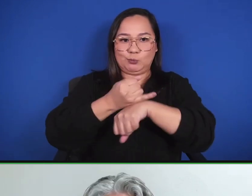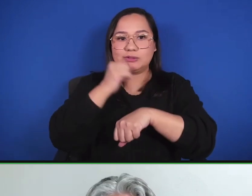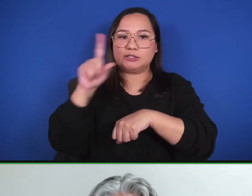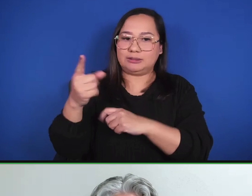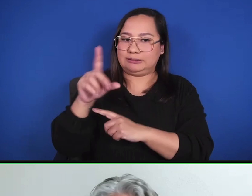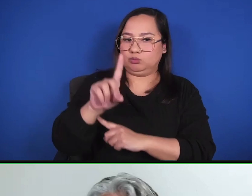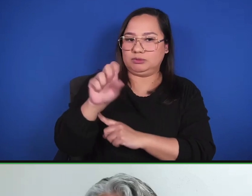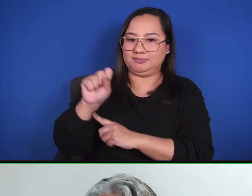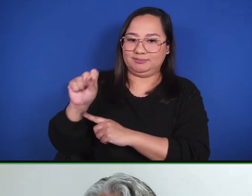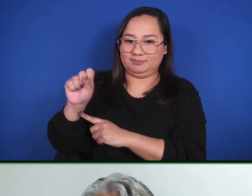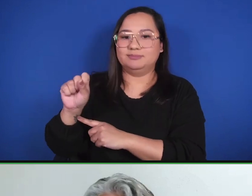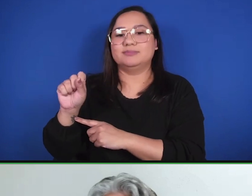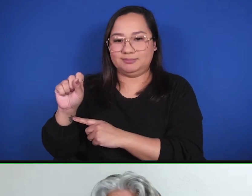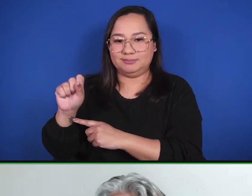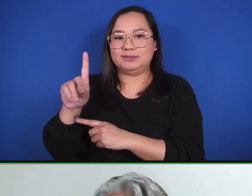It could be